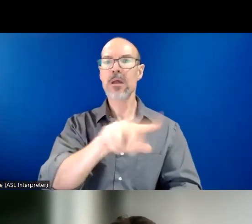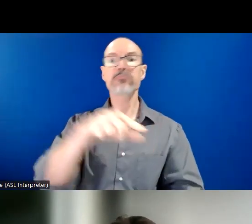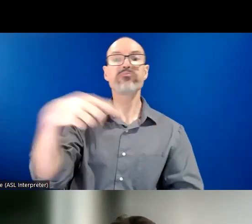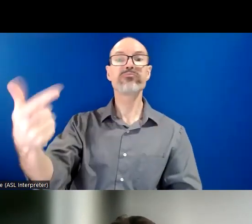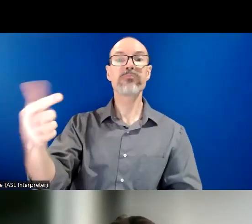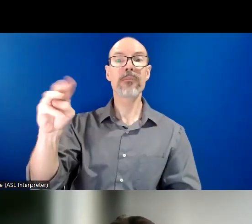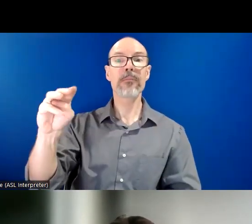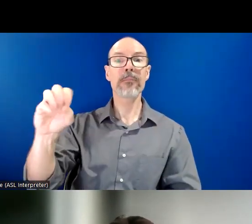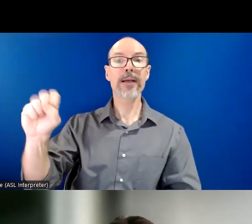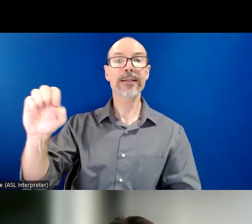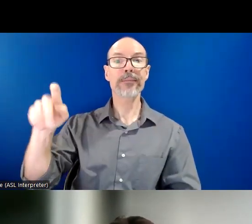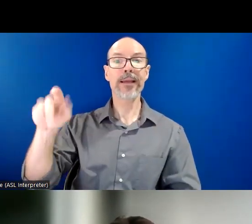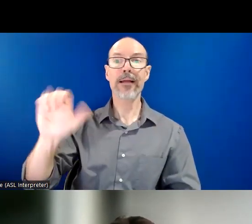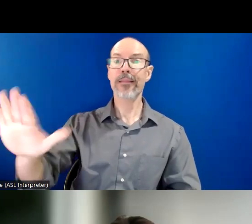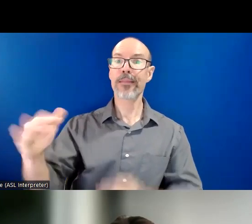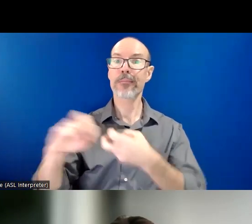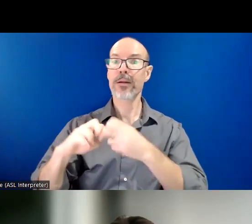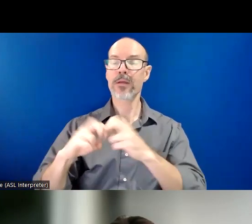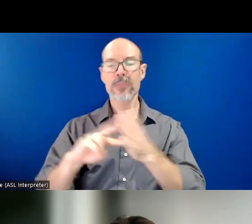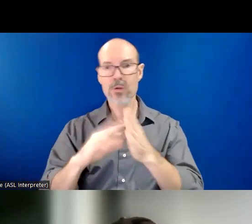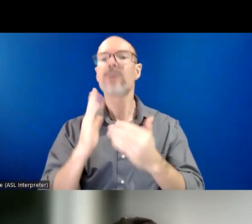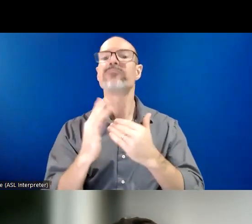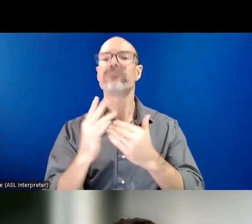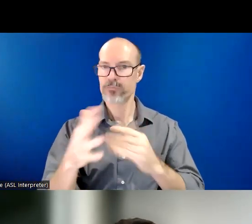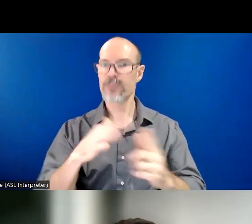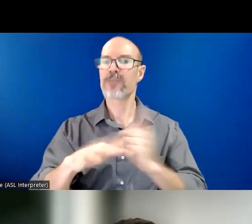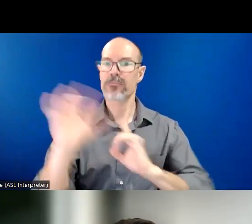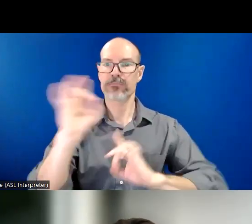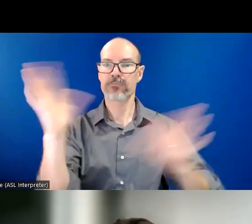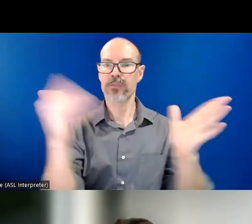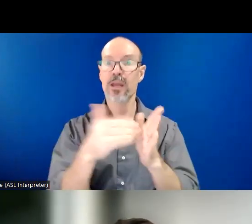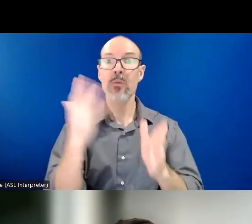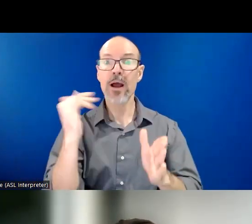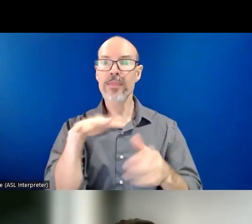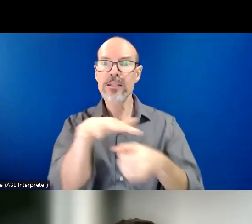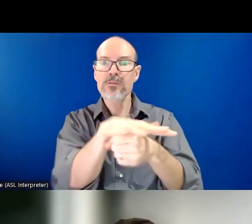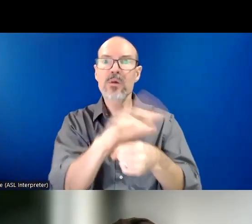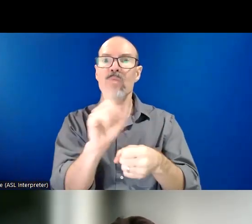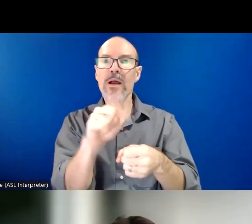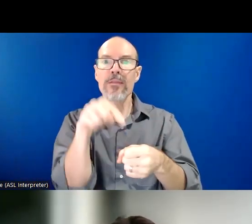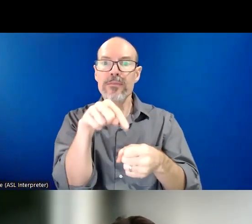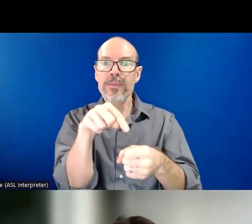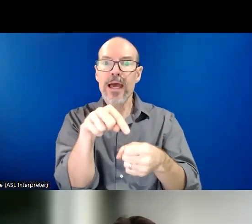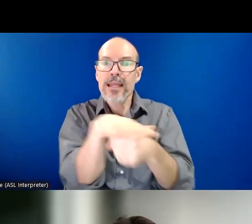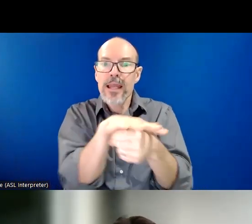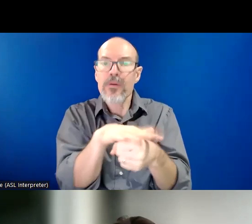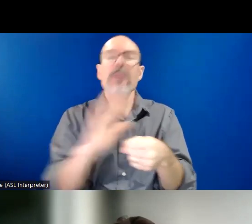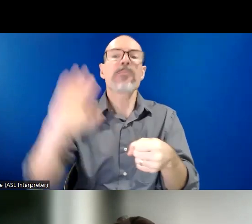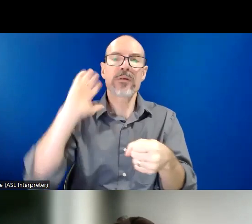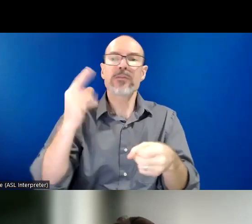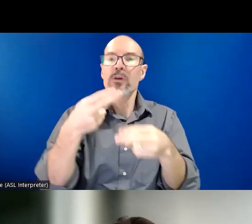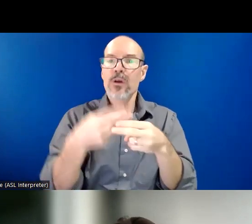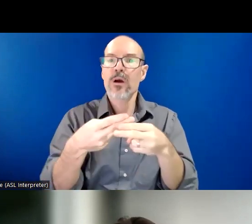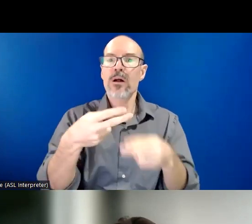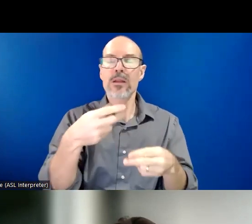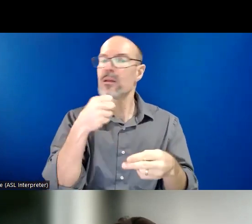and it is an environmental crisis in the making, particularly given the fact that it is located at a site previously deemed geologically unsound